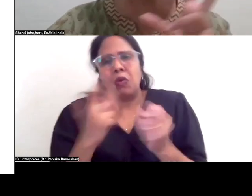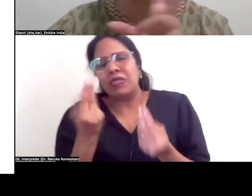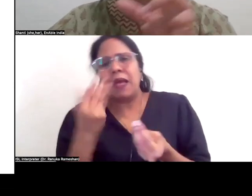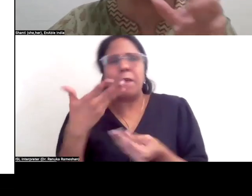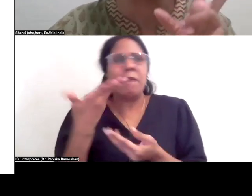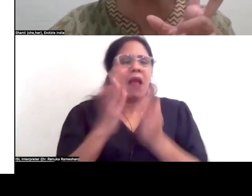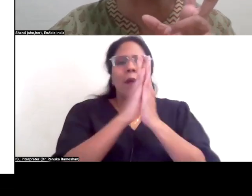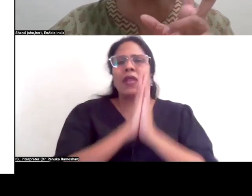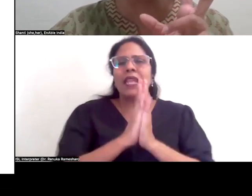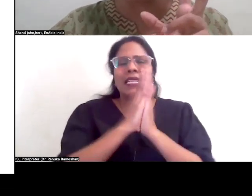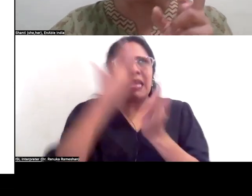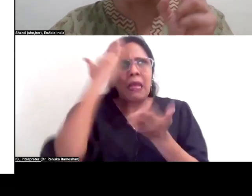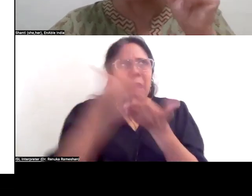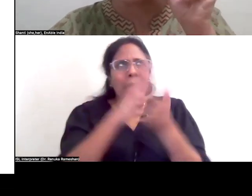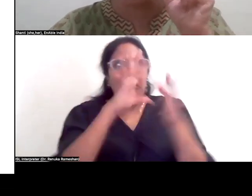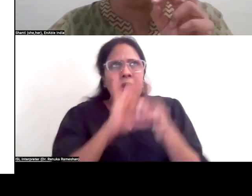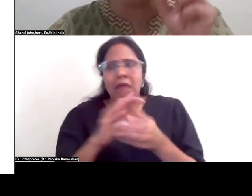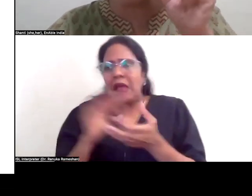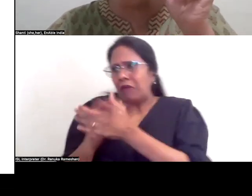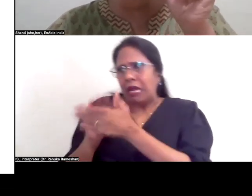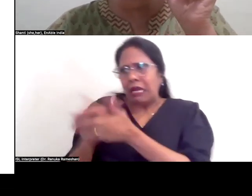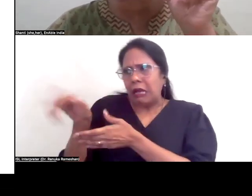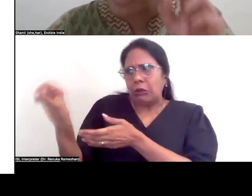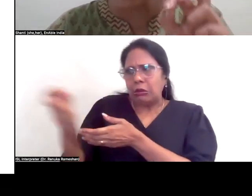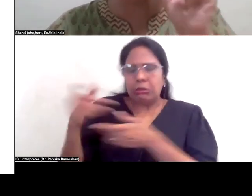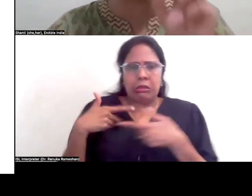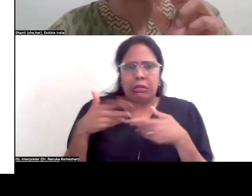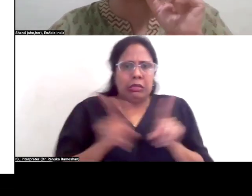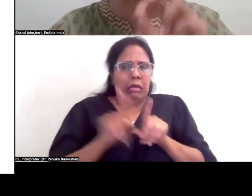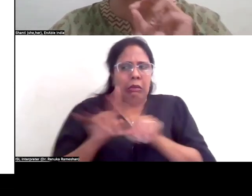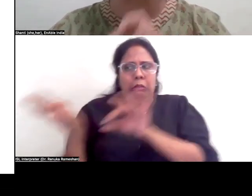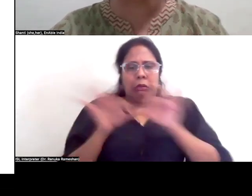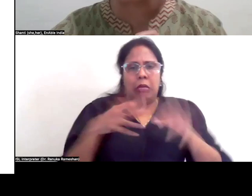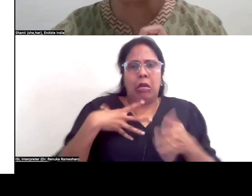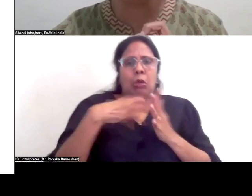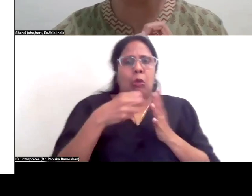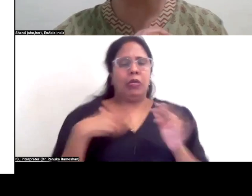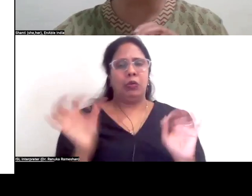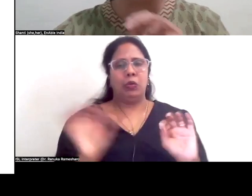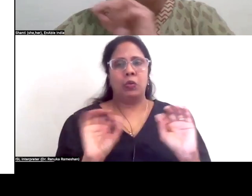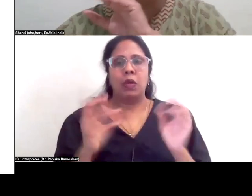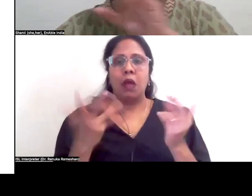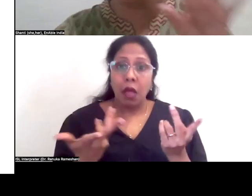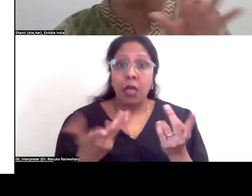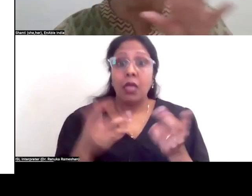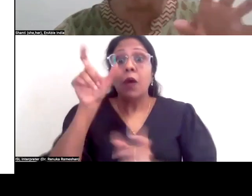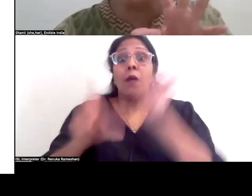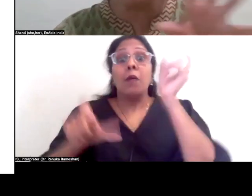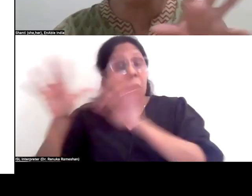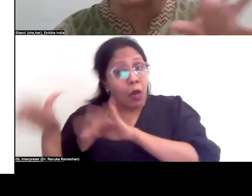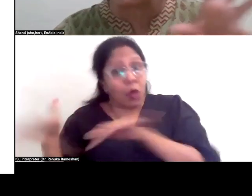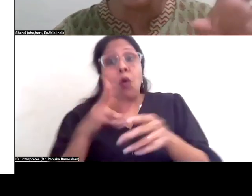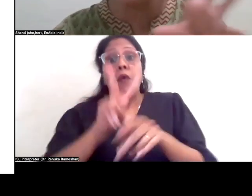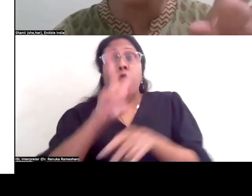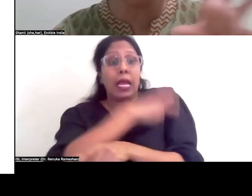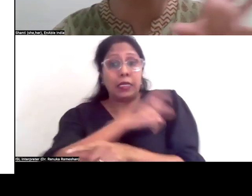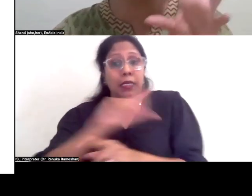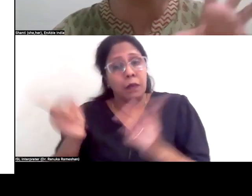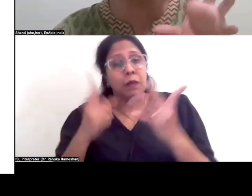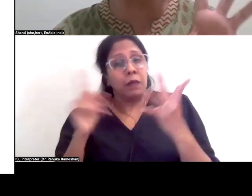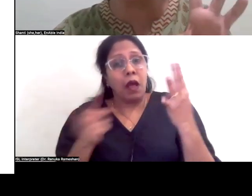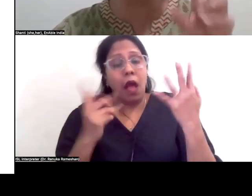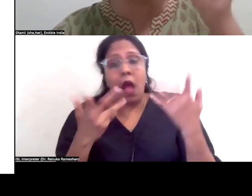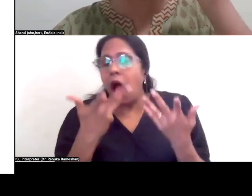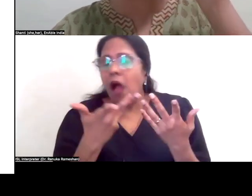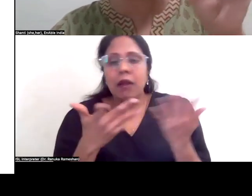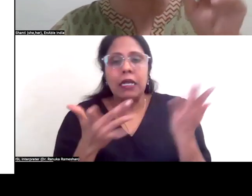There are 100 things that happen there. So for making people take the vaccine, your normal technical